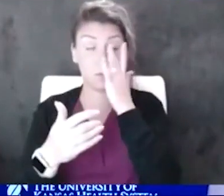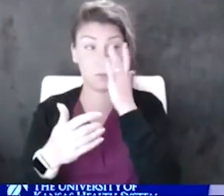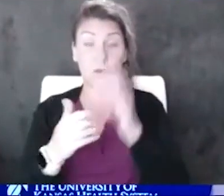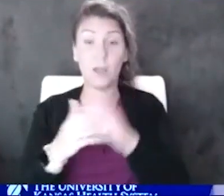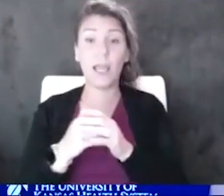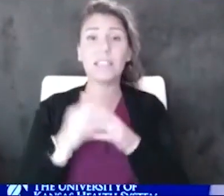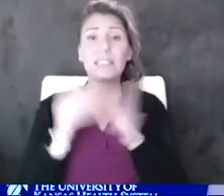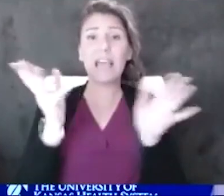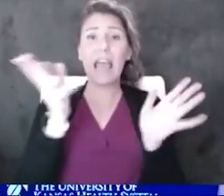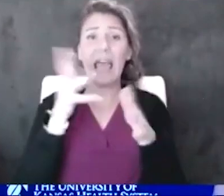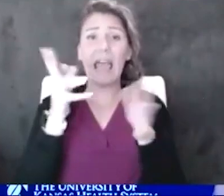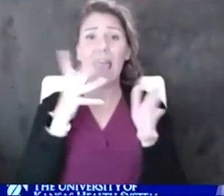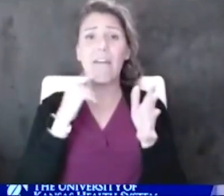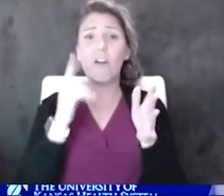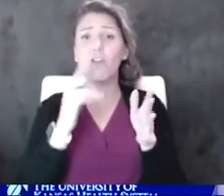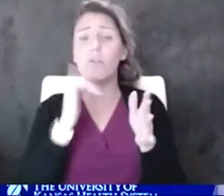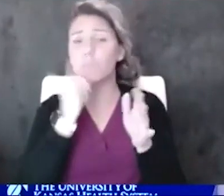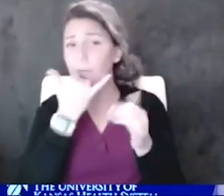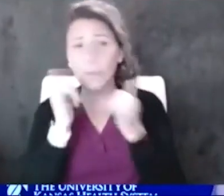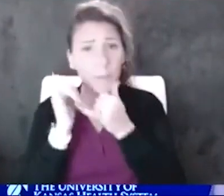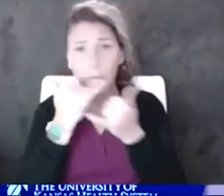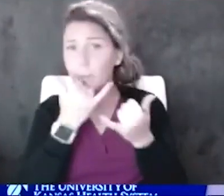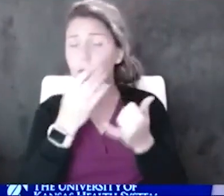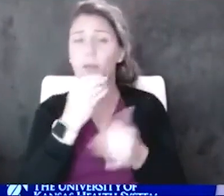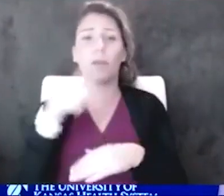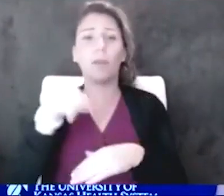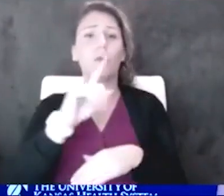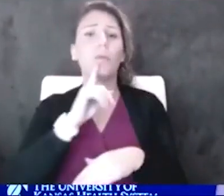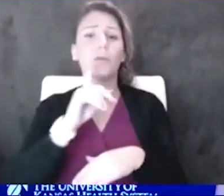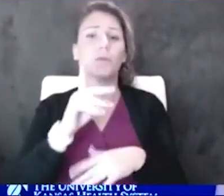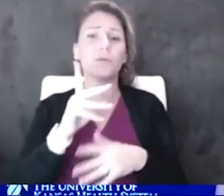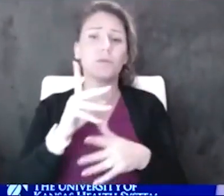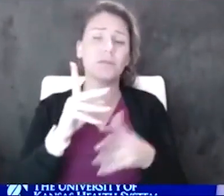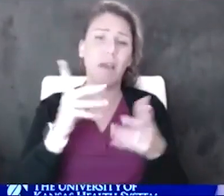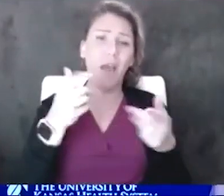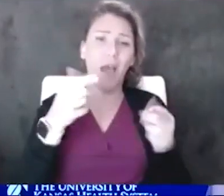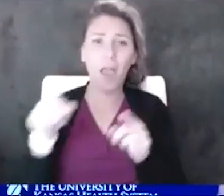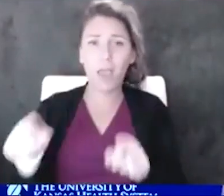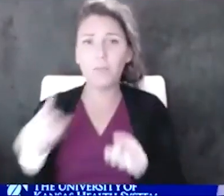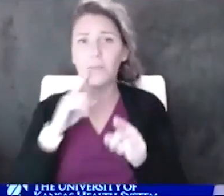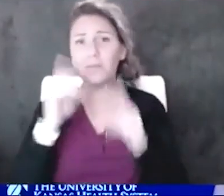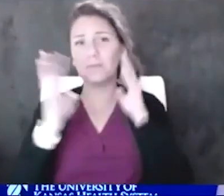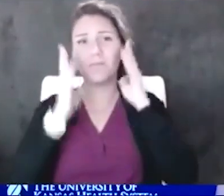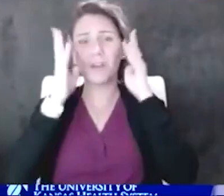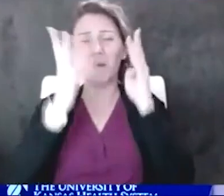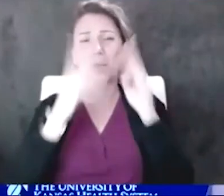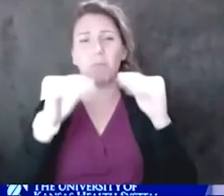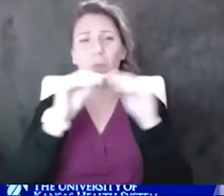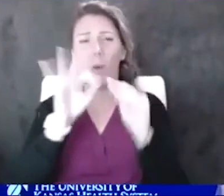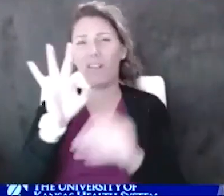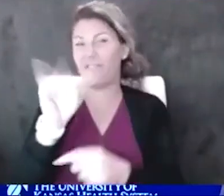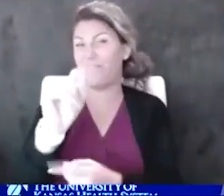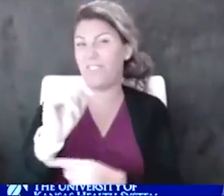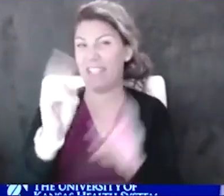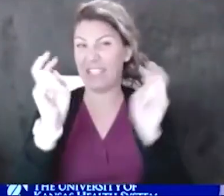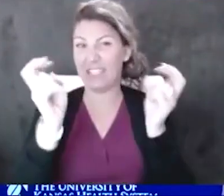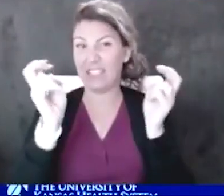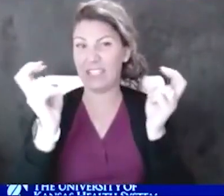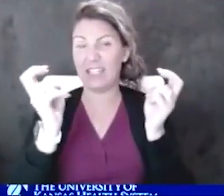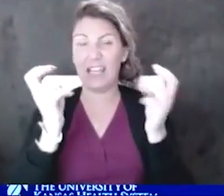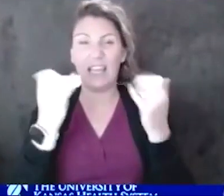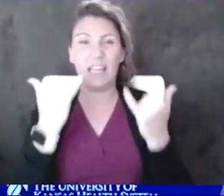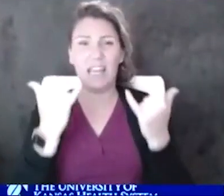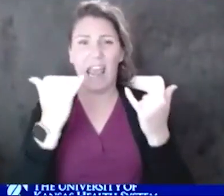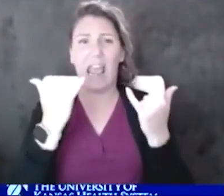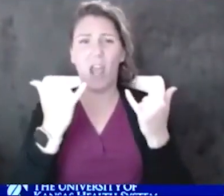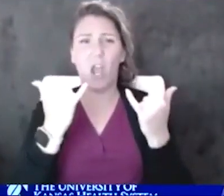those mistakes, and some of those mistakes are advantageous, creating it to be more fit. So we have what we have now, Delta variant. I think we are going